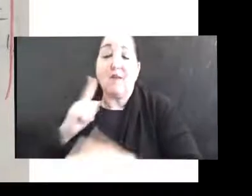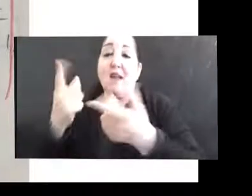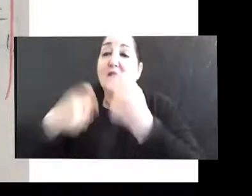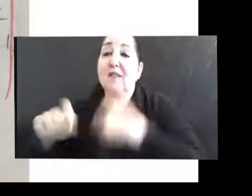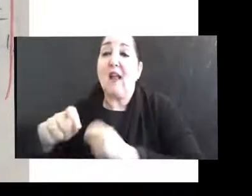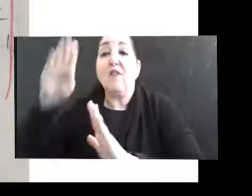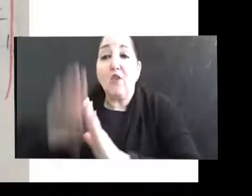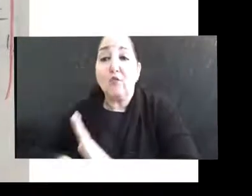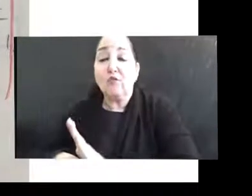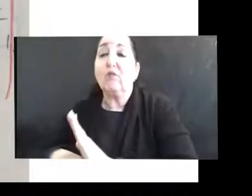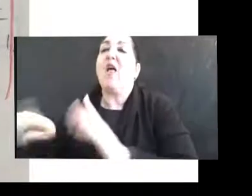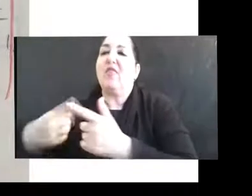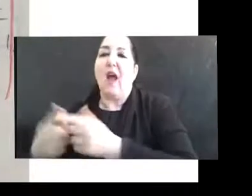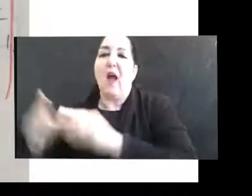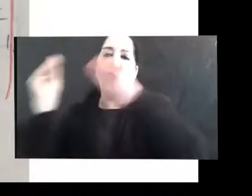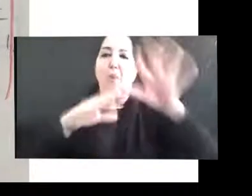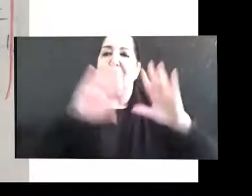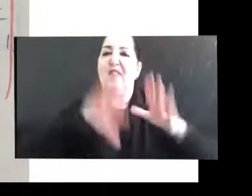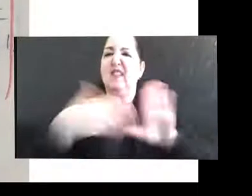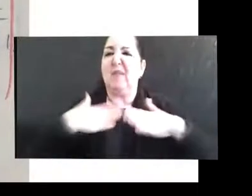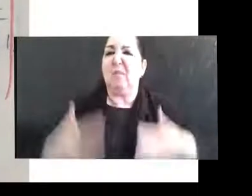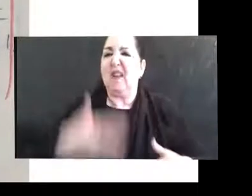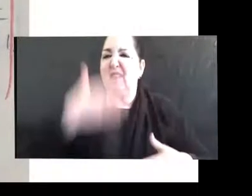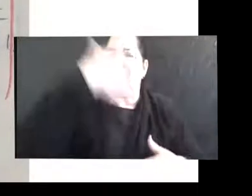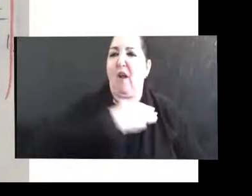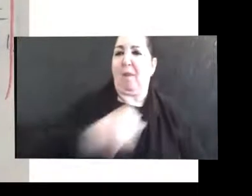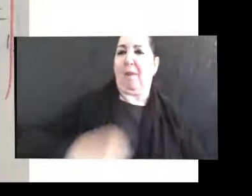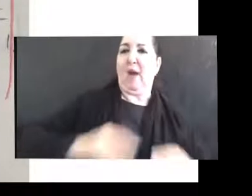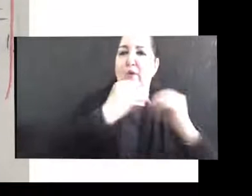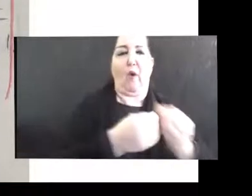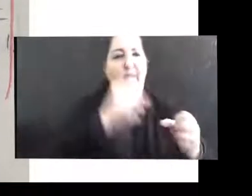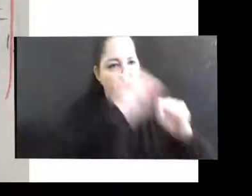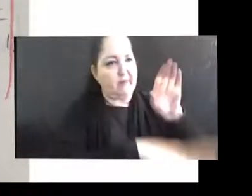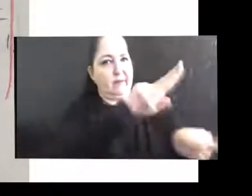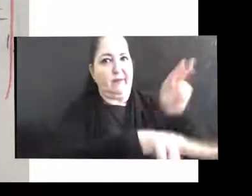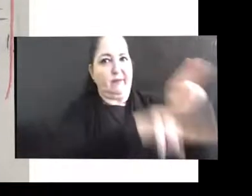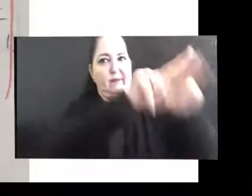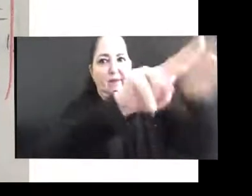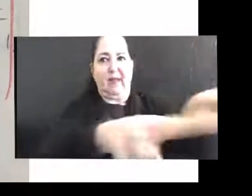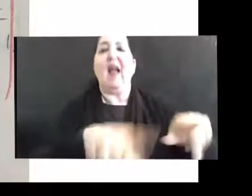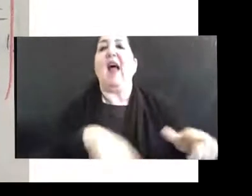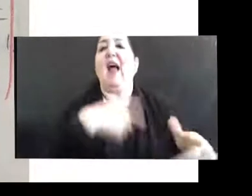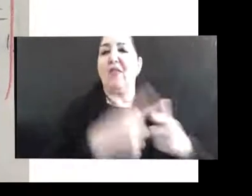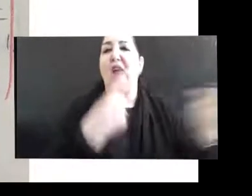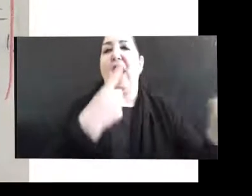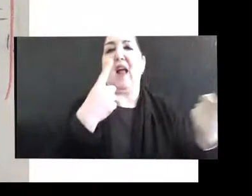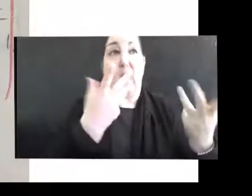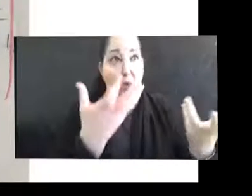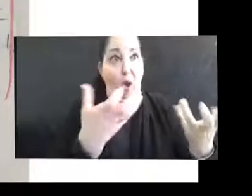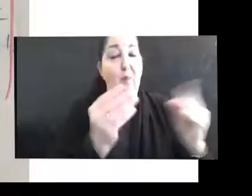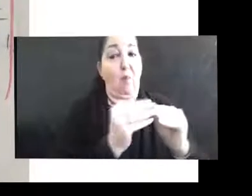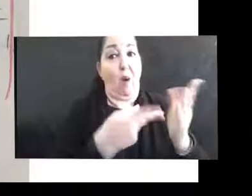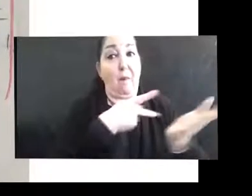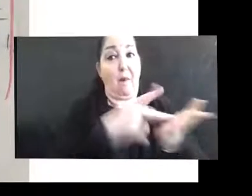front of the mayor's office in order to be paid their wages. So. And I always link this particular